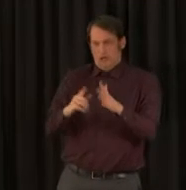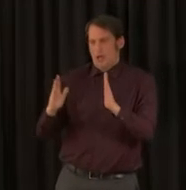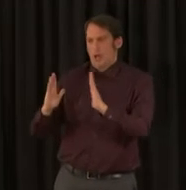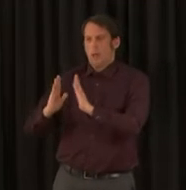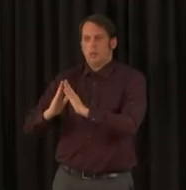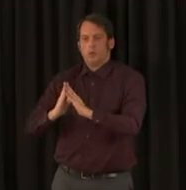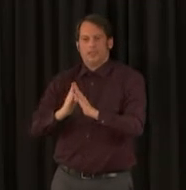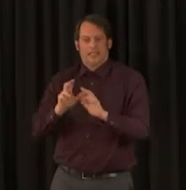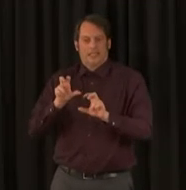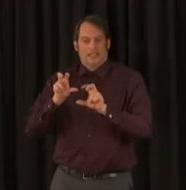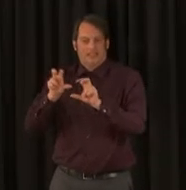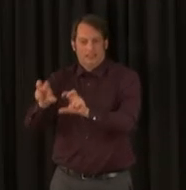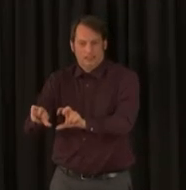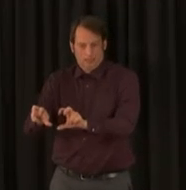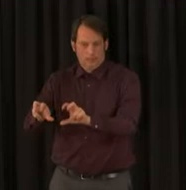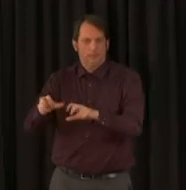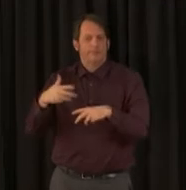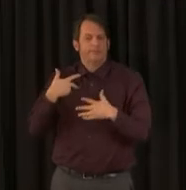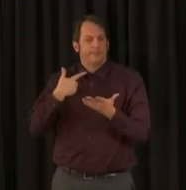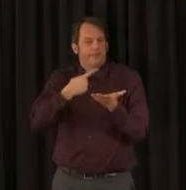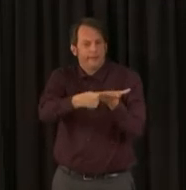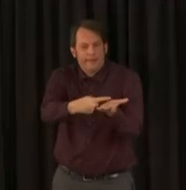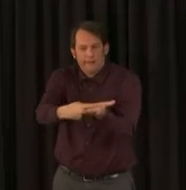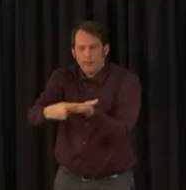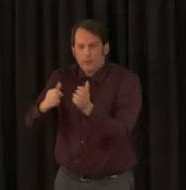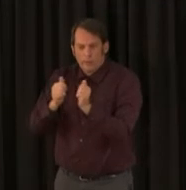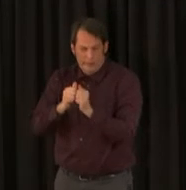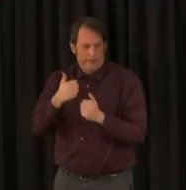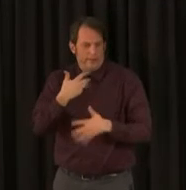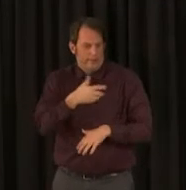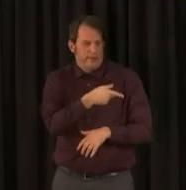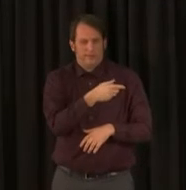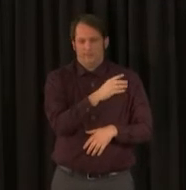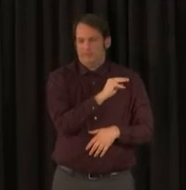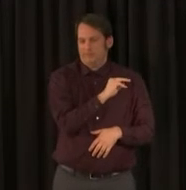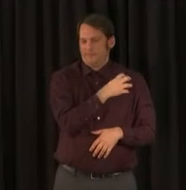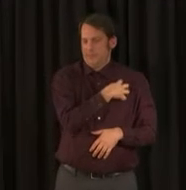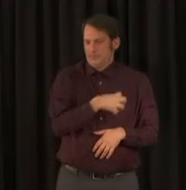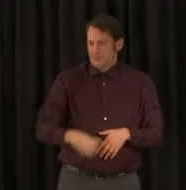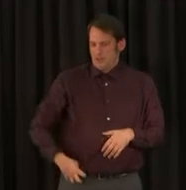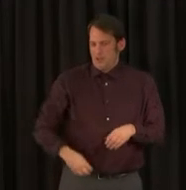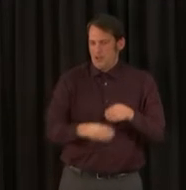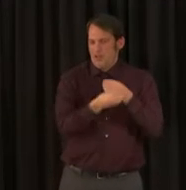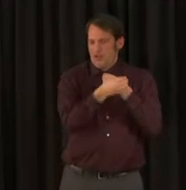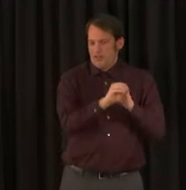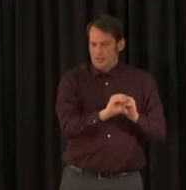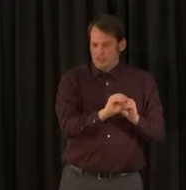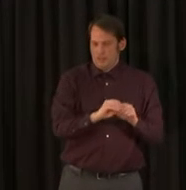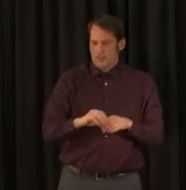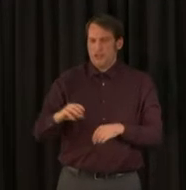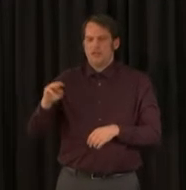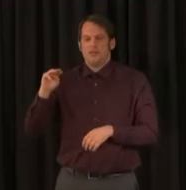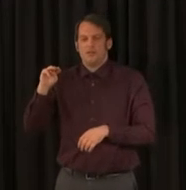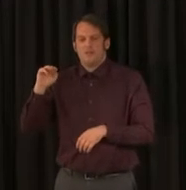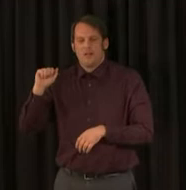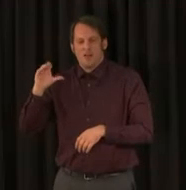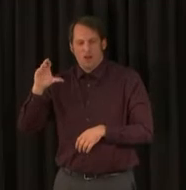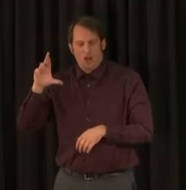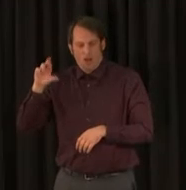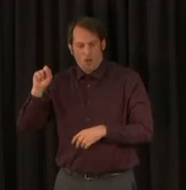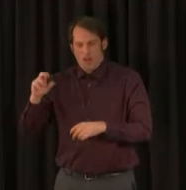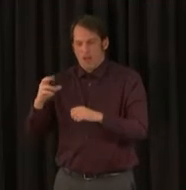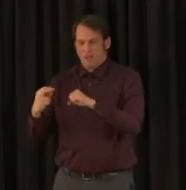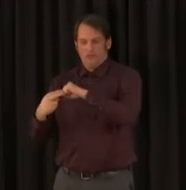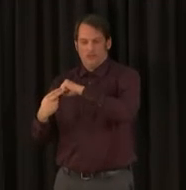closely with the Deputy Mayor's office on the DC Micro Grant and other bridge funds as well. And if we can go to the